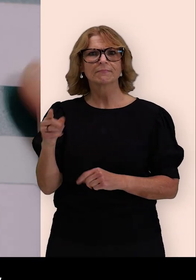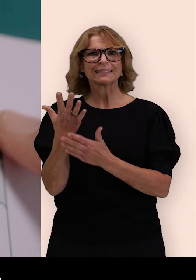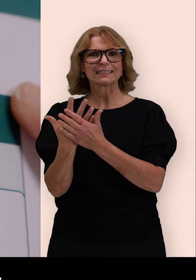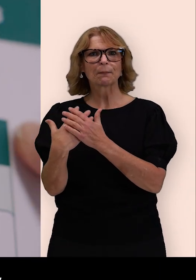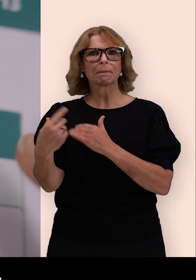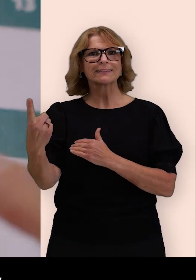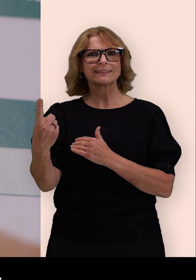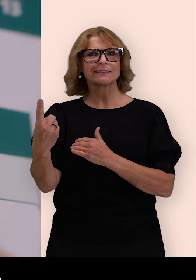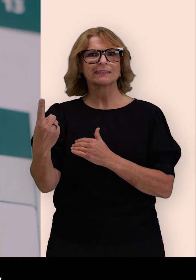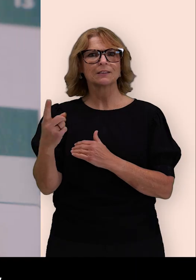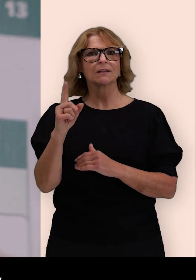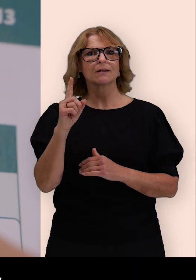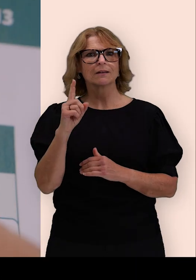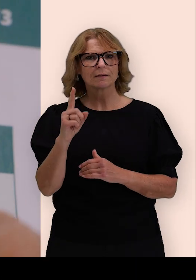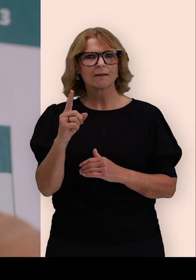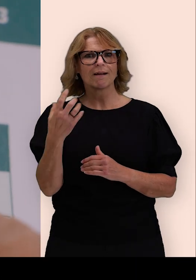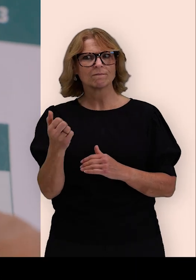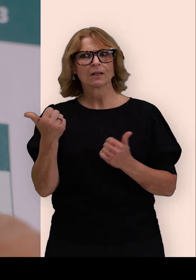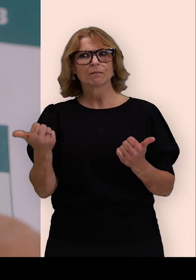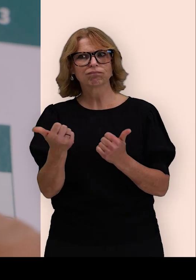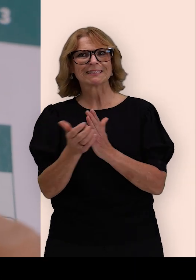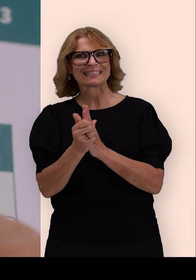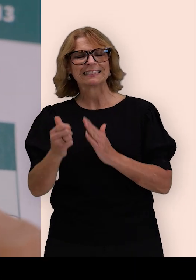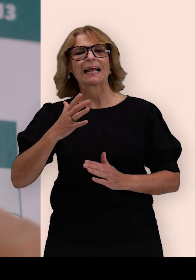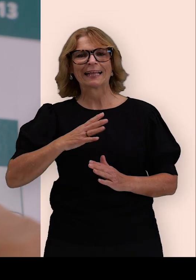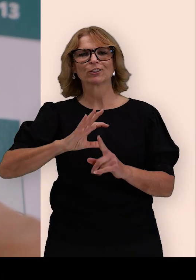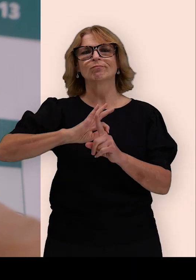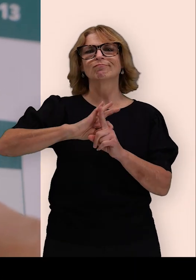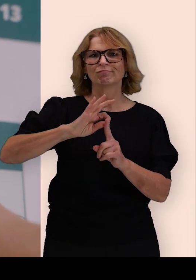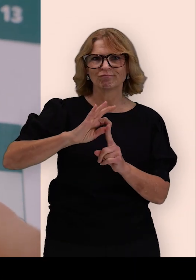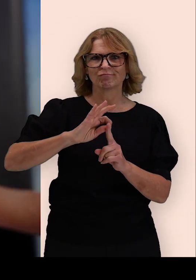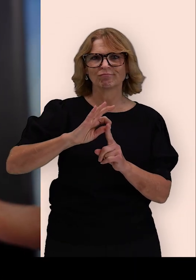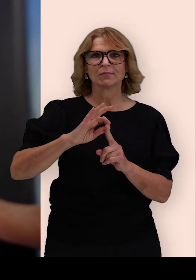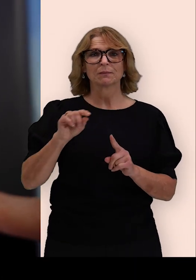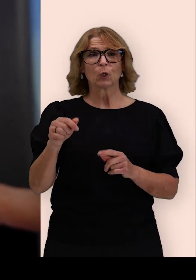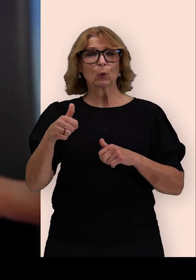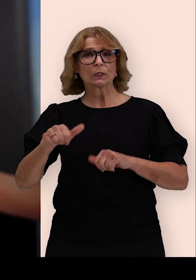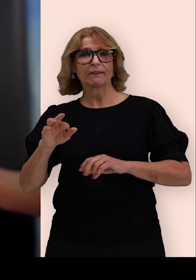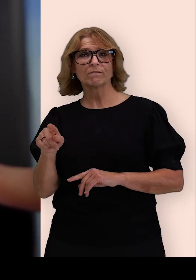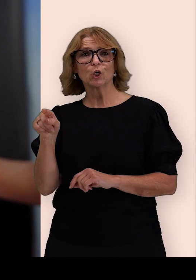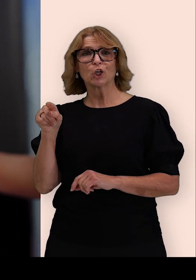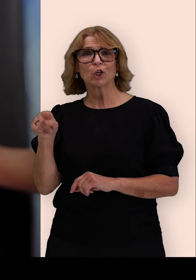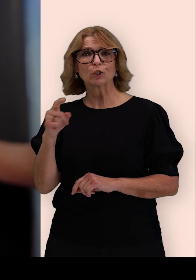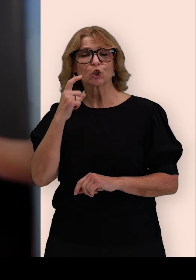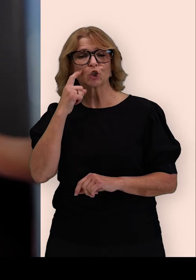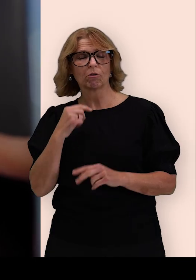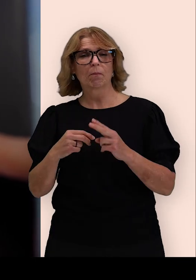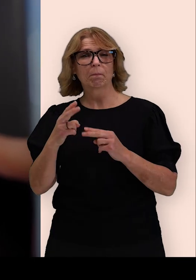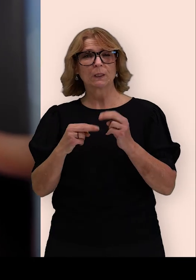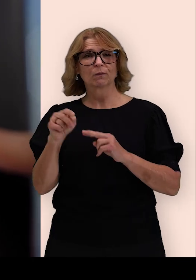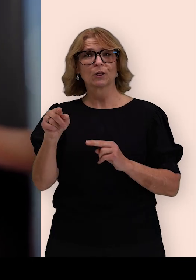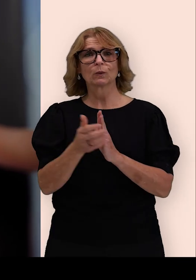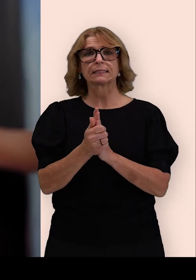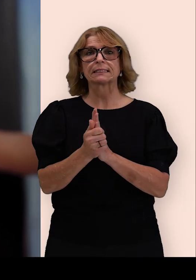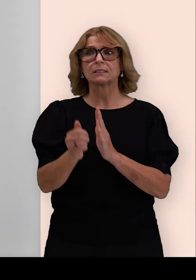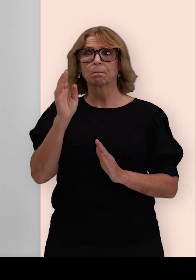was quite independent in a lot of ways, but she had a lot of skills she still needed to grow, and it would be useful for her to try